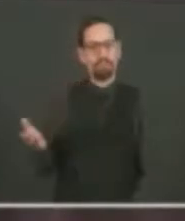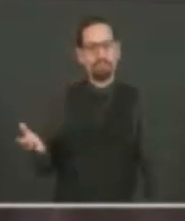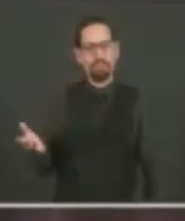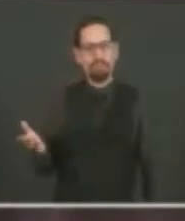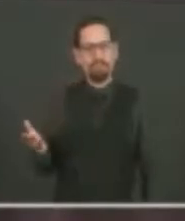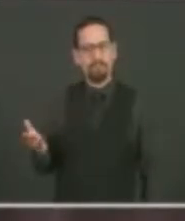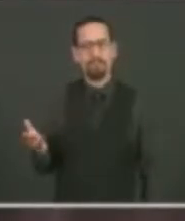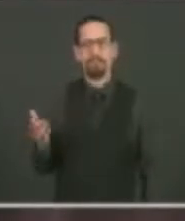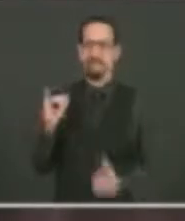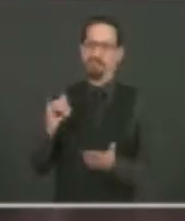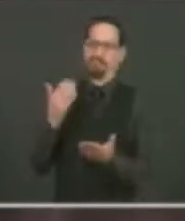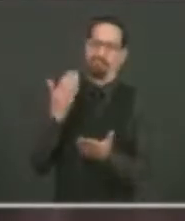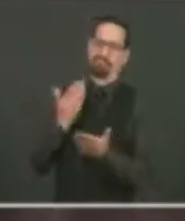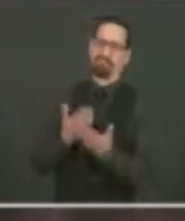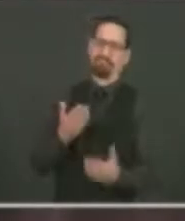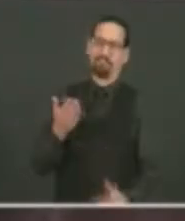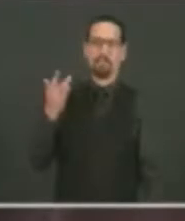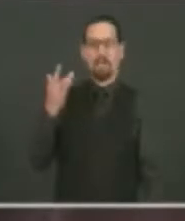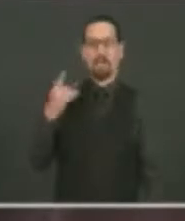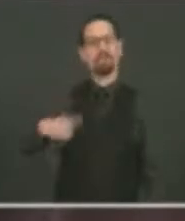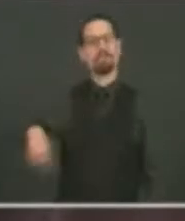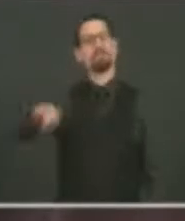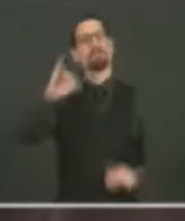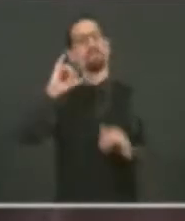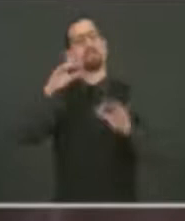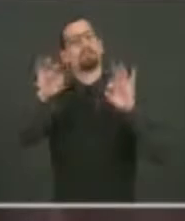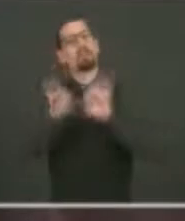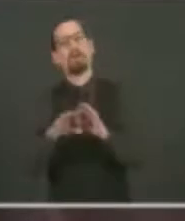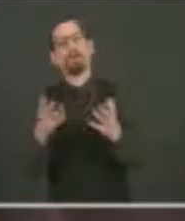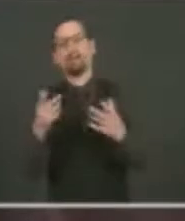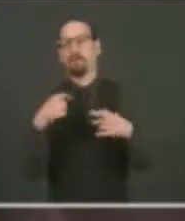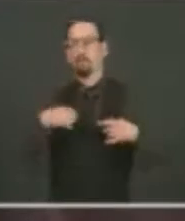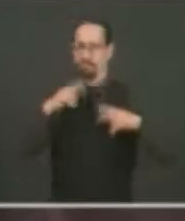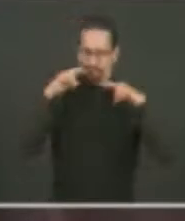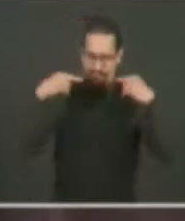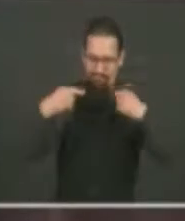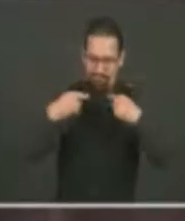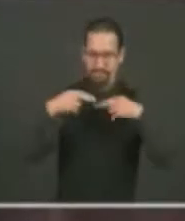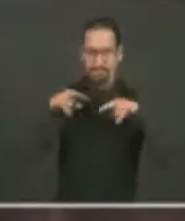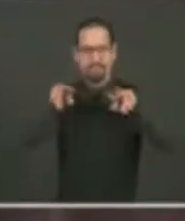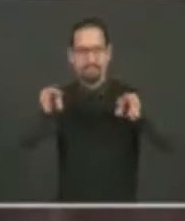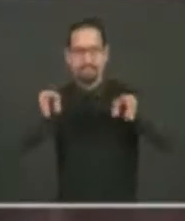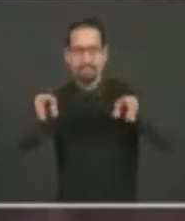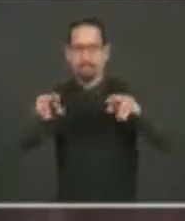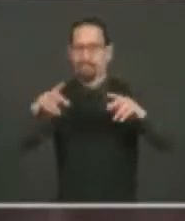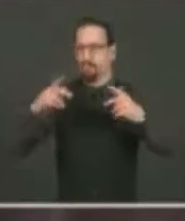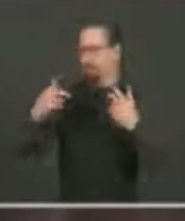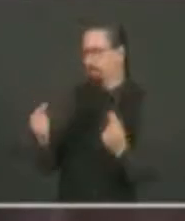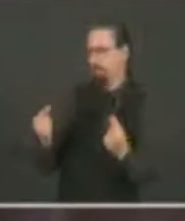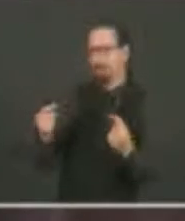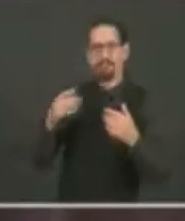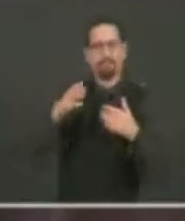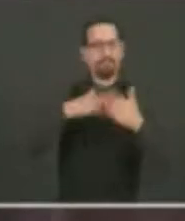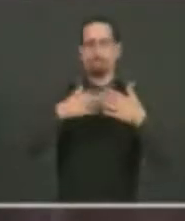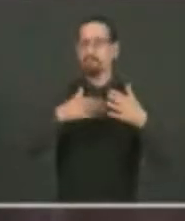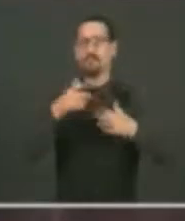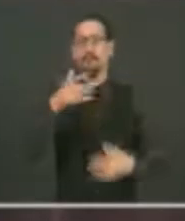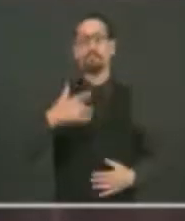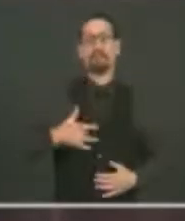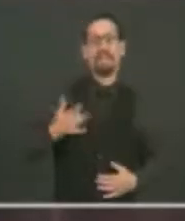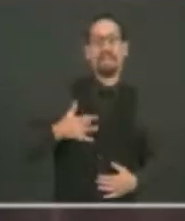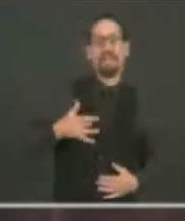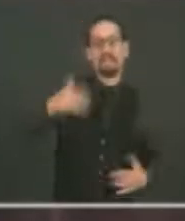we have to be vigilant about messaging, regardless of how you feel. You need to wear your